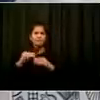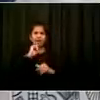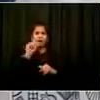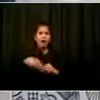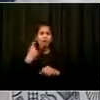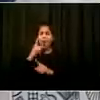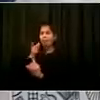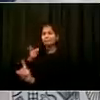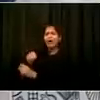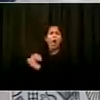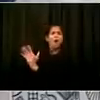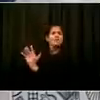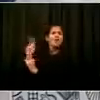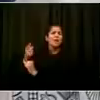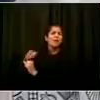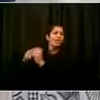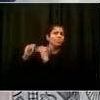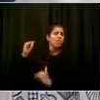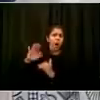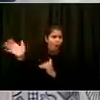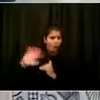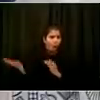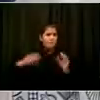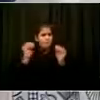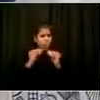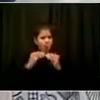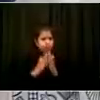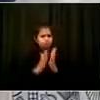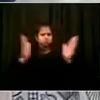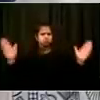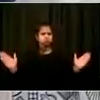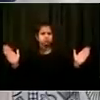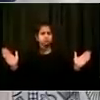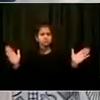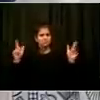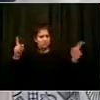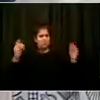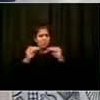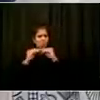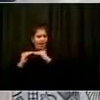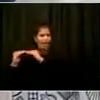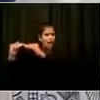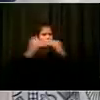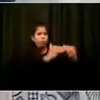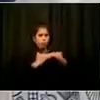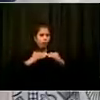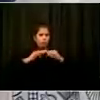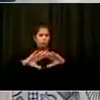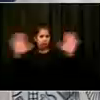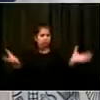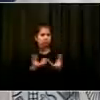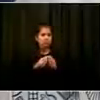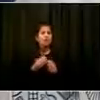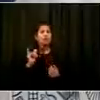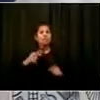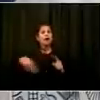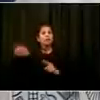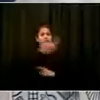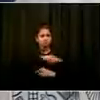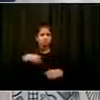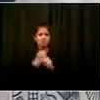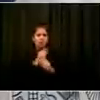is distributed in this city, in this nation. And if you talk about structural racism, just follow the money. It's quite clear no matter